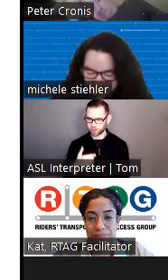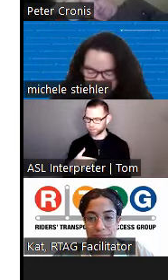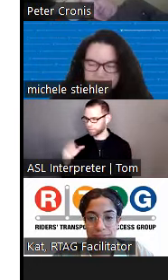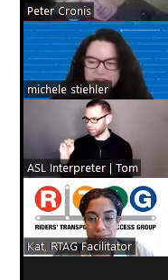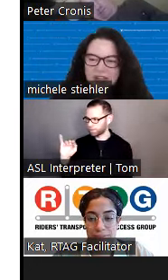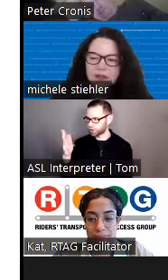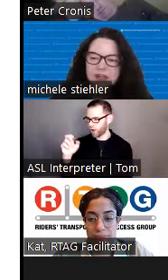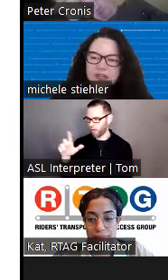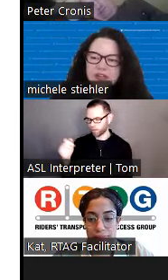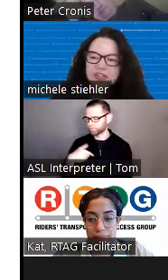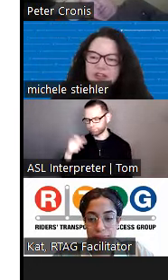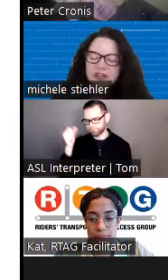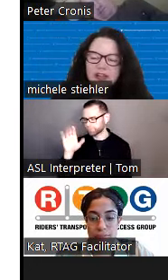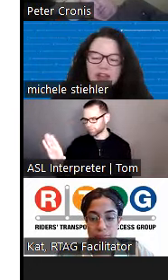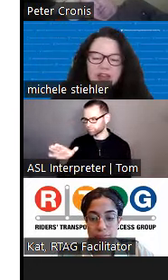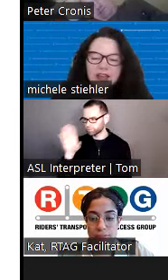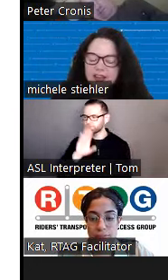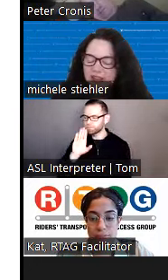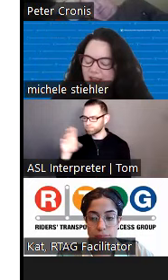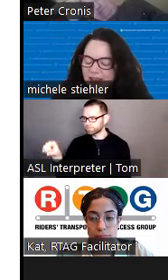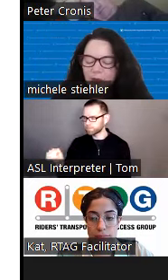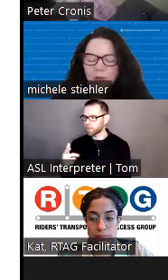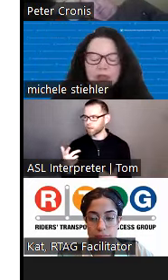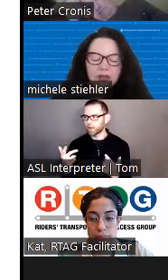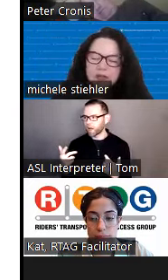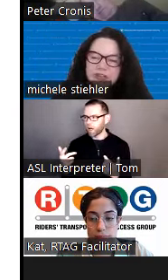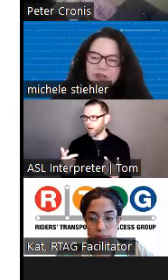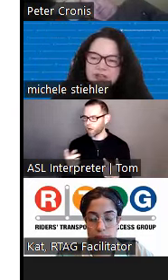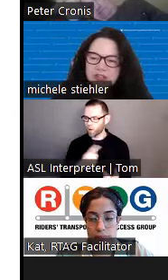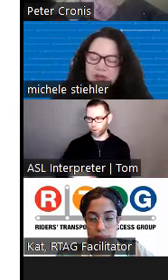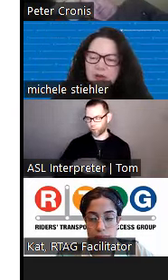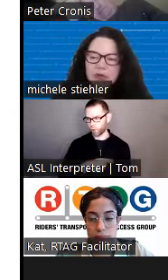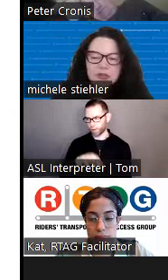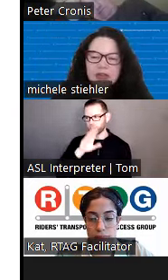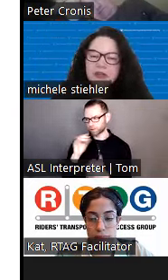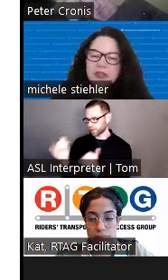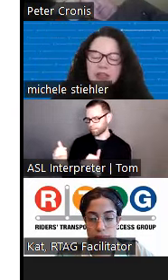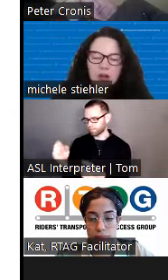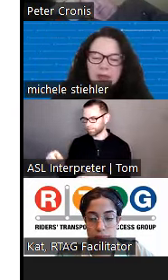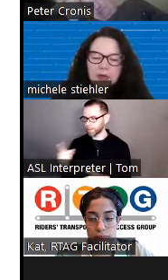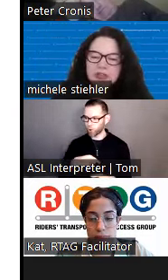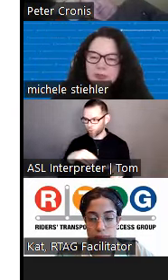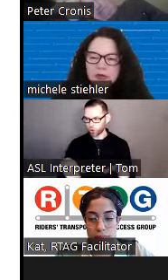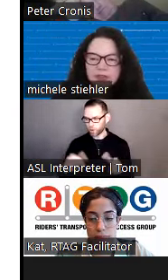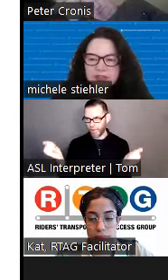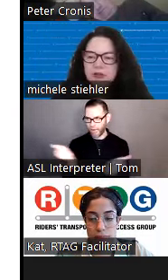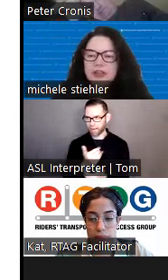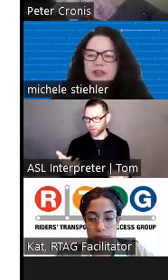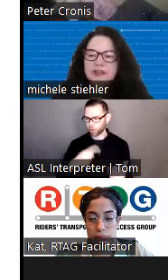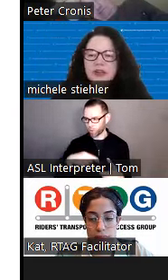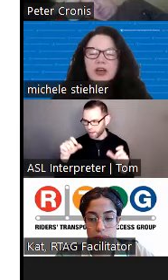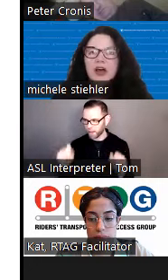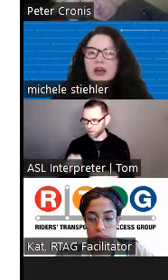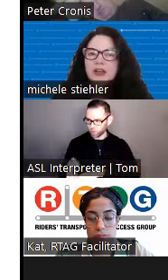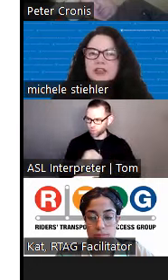I do understand your frustration, and we are frustrated too, and we're doing everything in our power to improve the